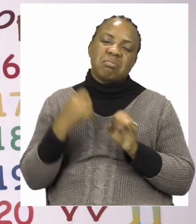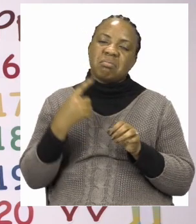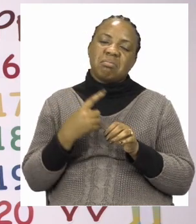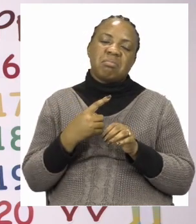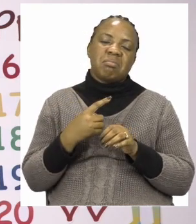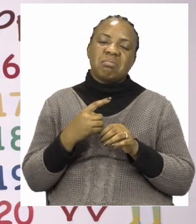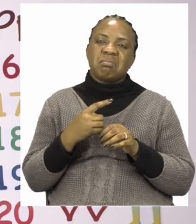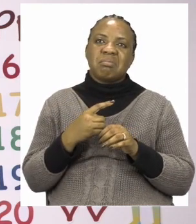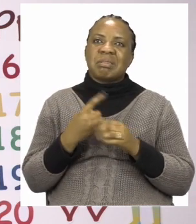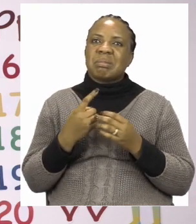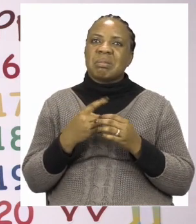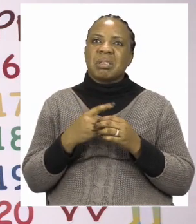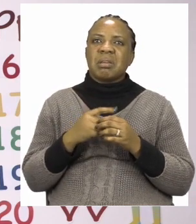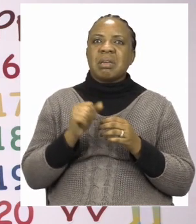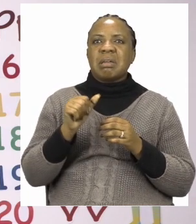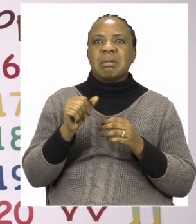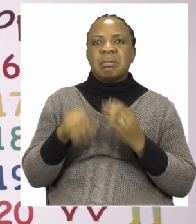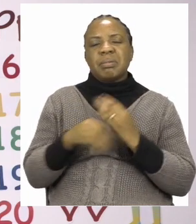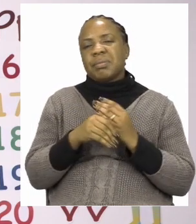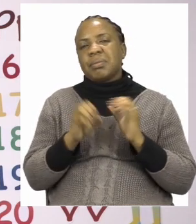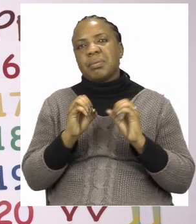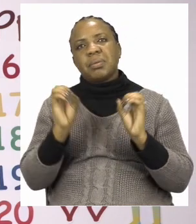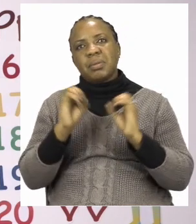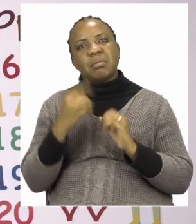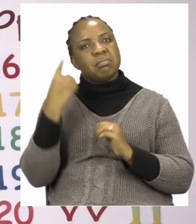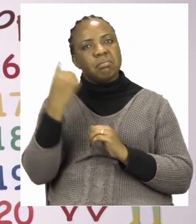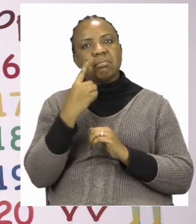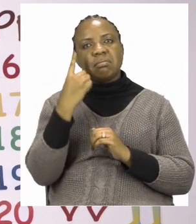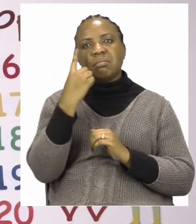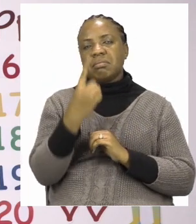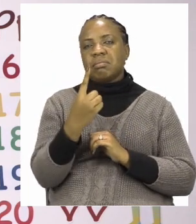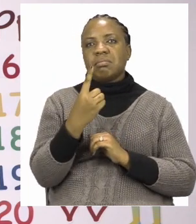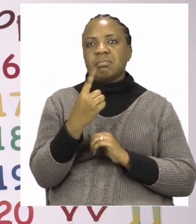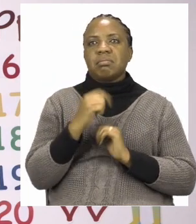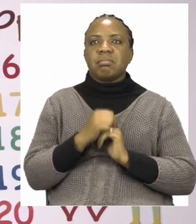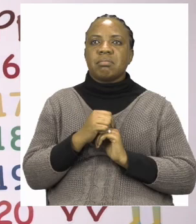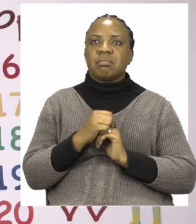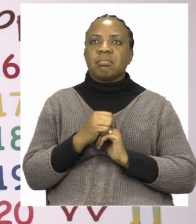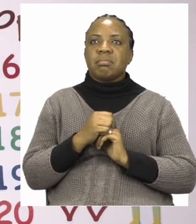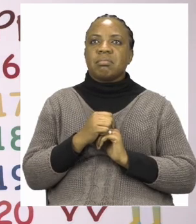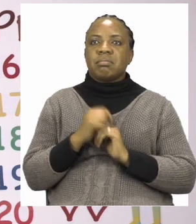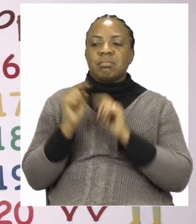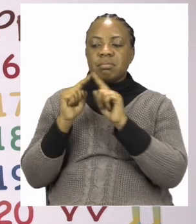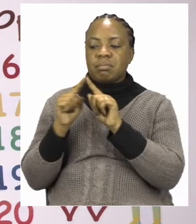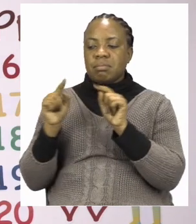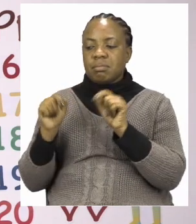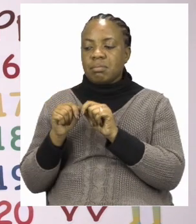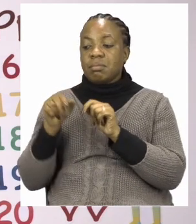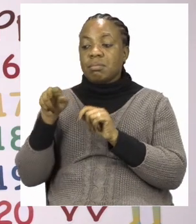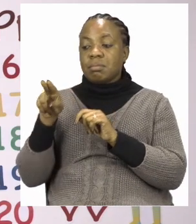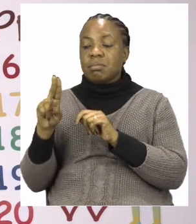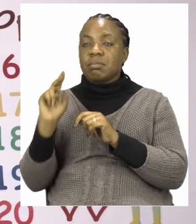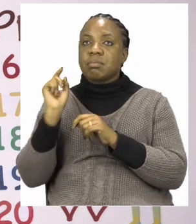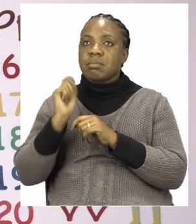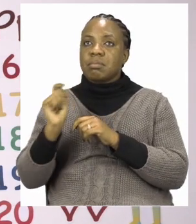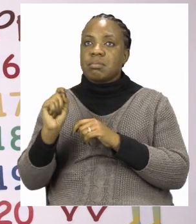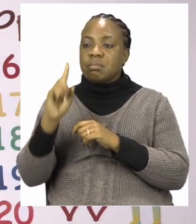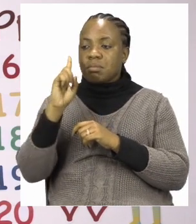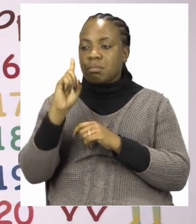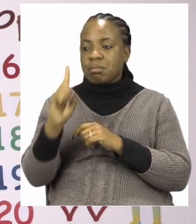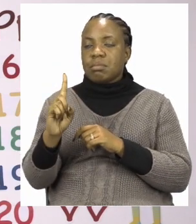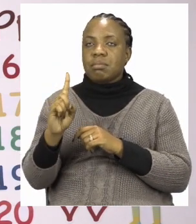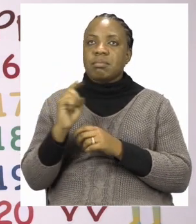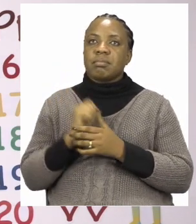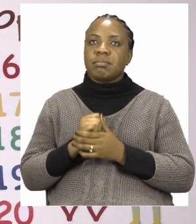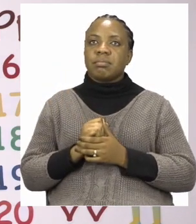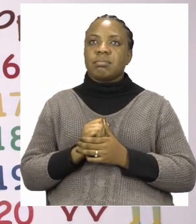like people, so she is standing alone, and that is the 1.